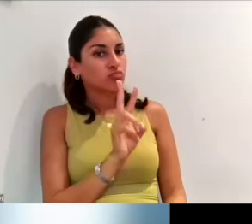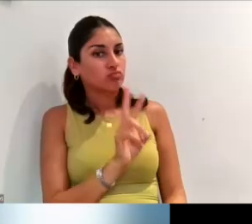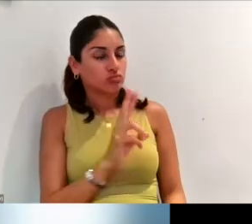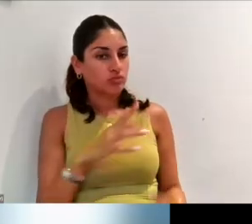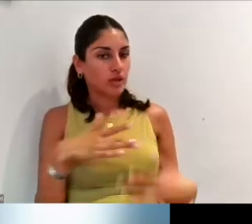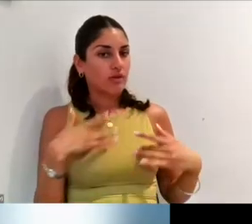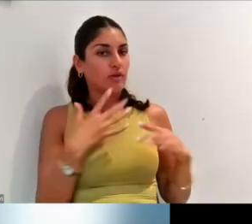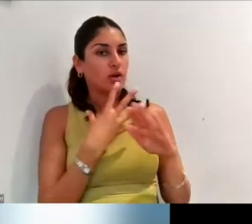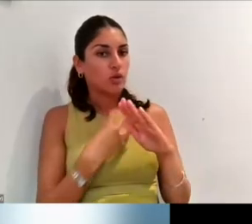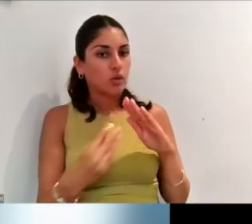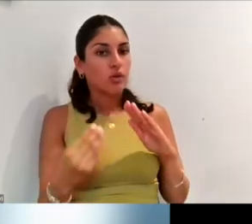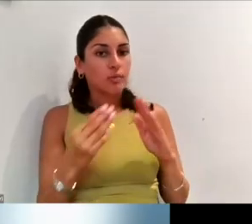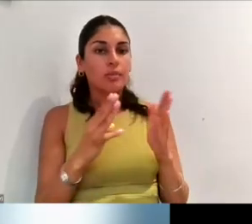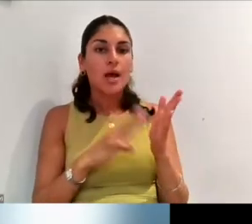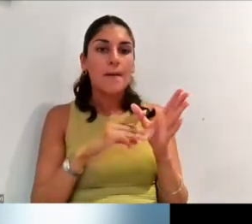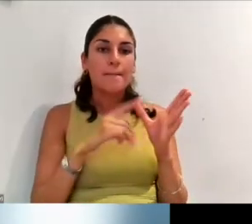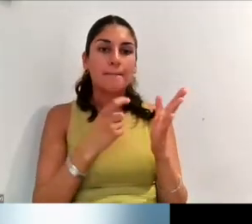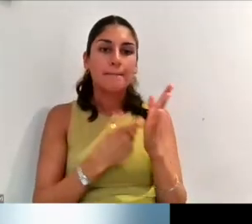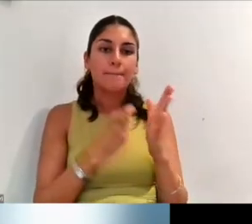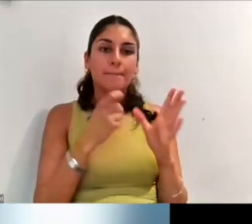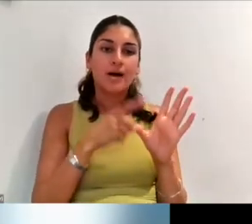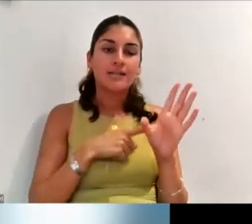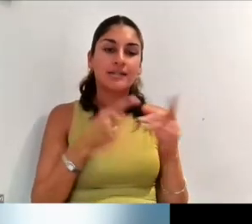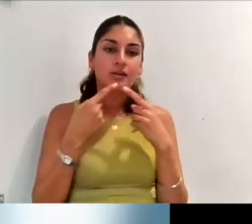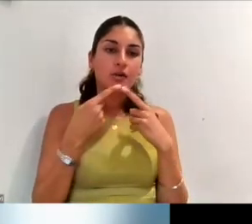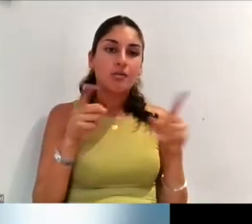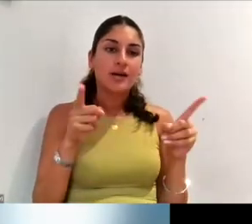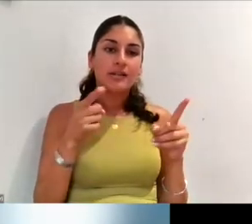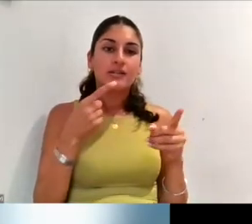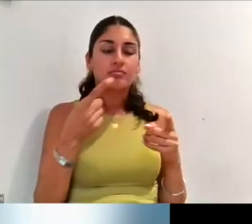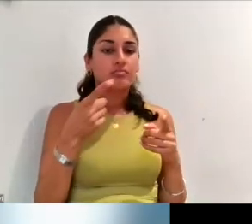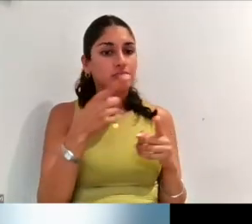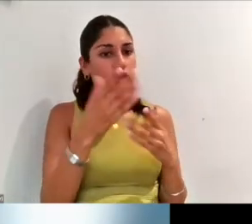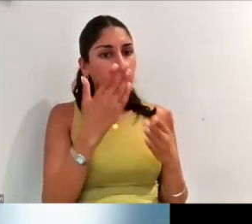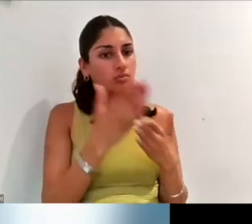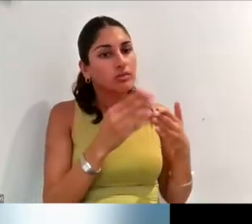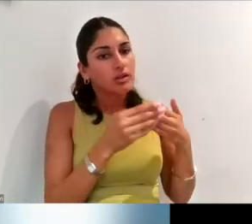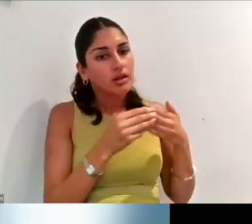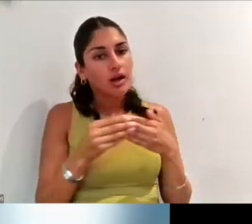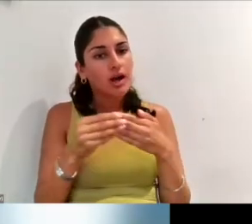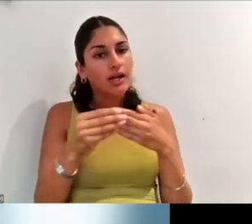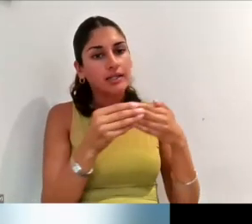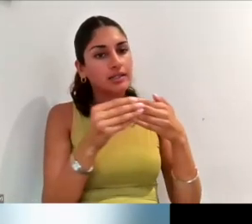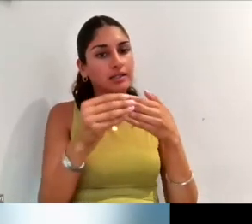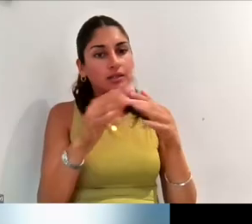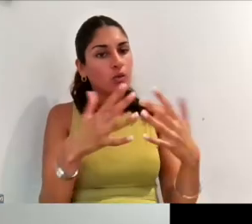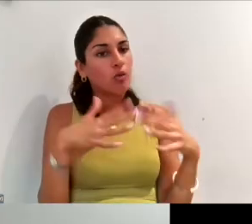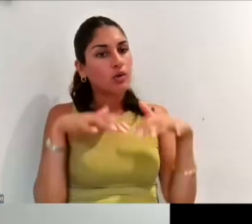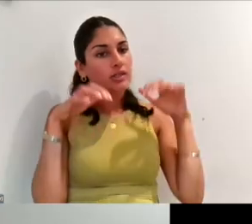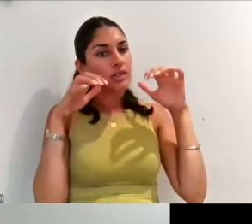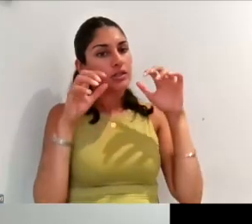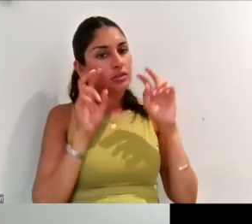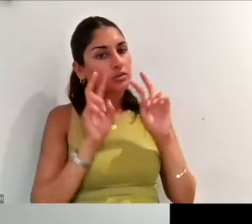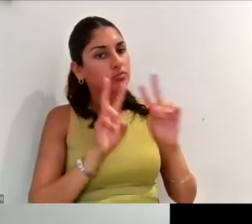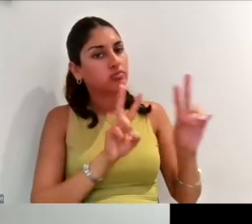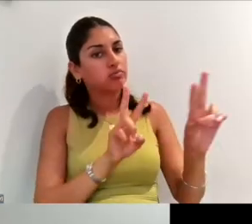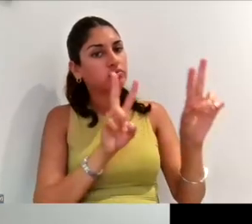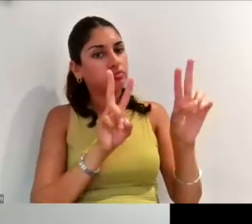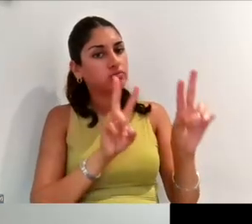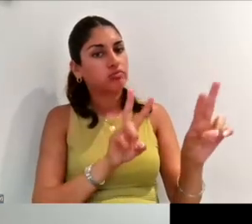Marcy says, this was brilliant. I felt like you really guided us through with your movement. I loved this. Thank